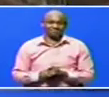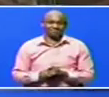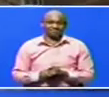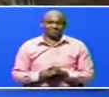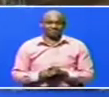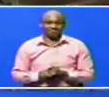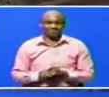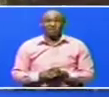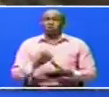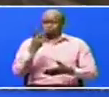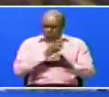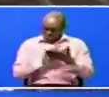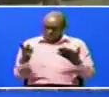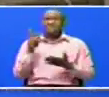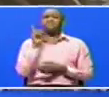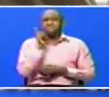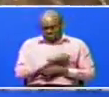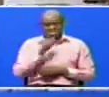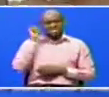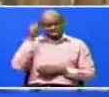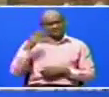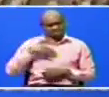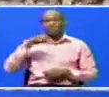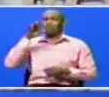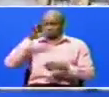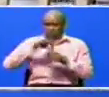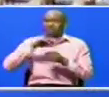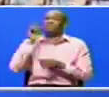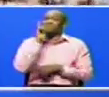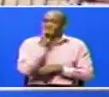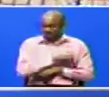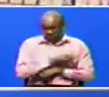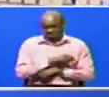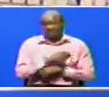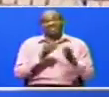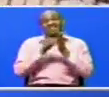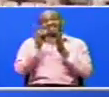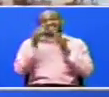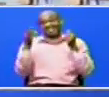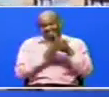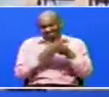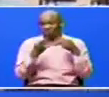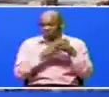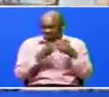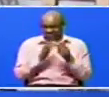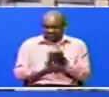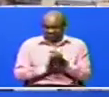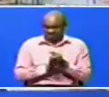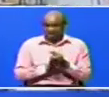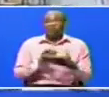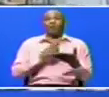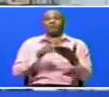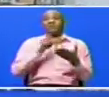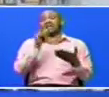It's been about 2 weeks now since Kenyans went to the polls on the August 8th general election, and a week since